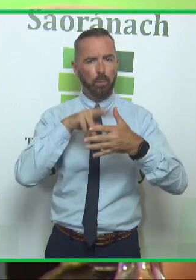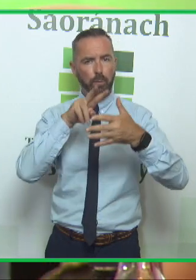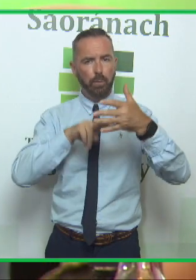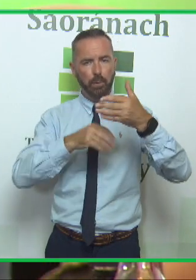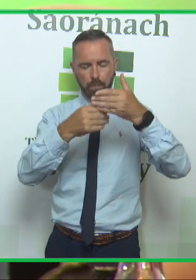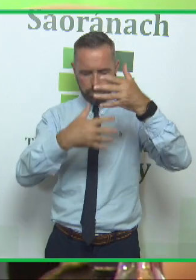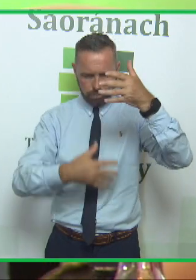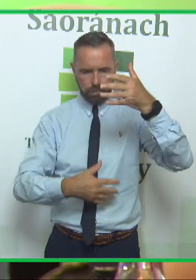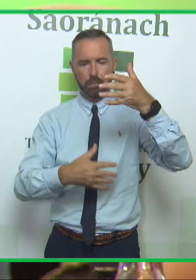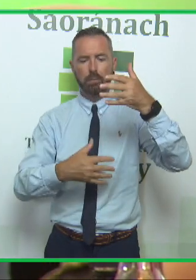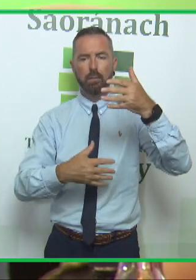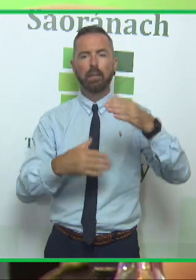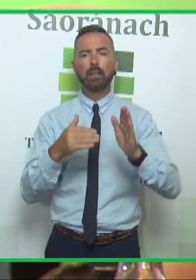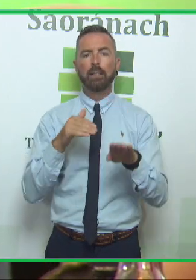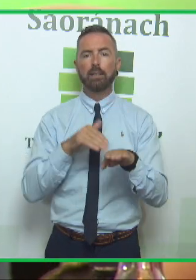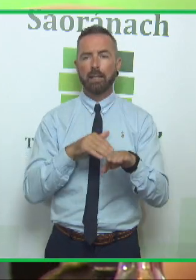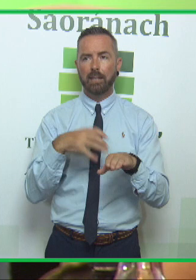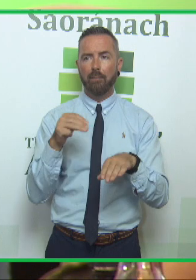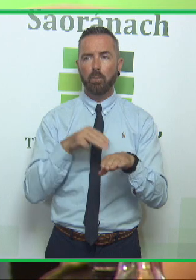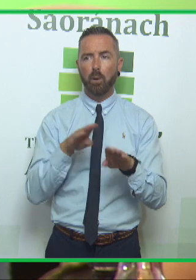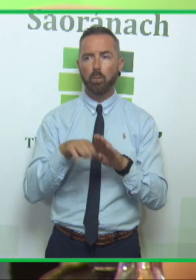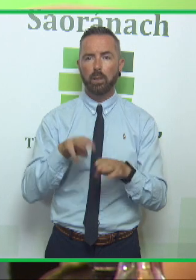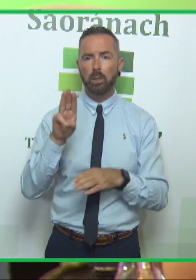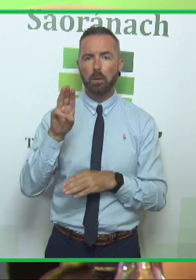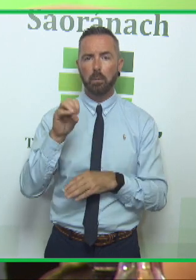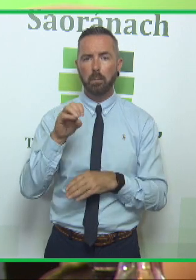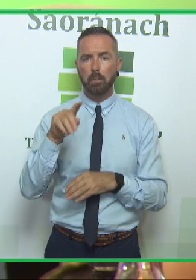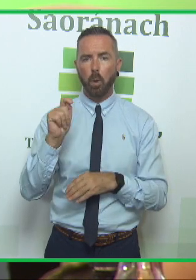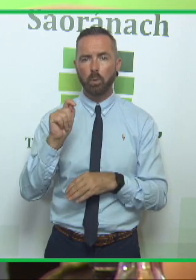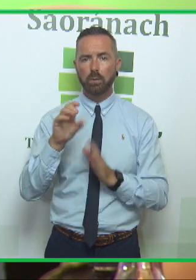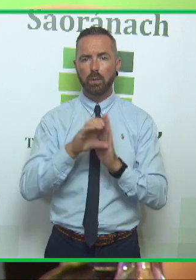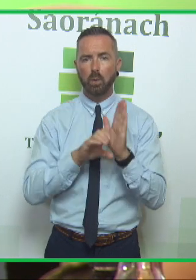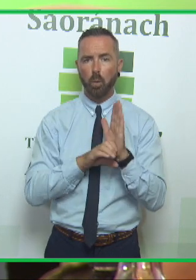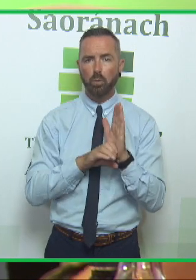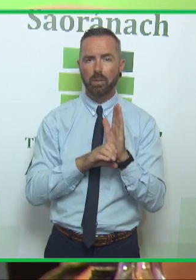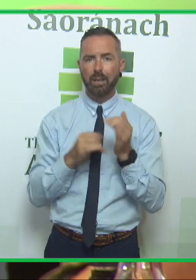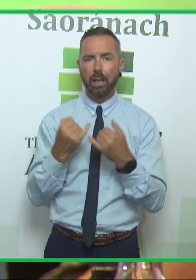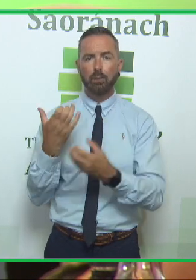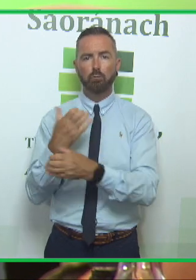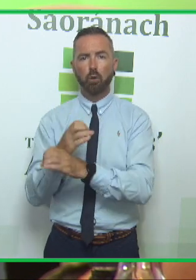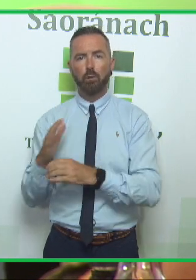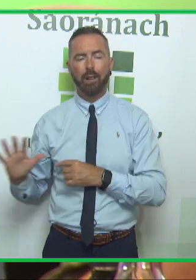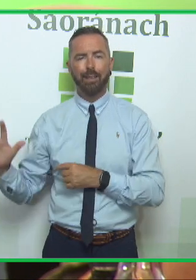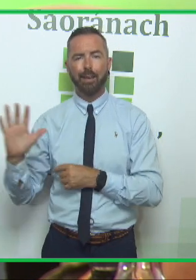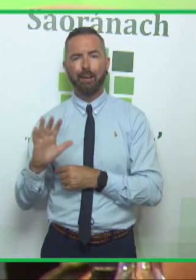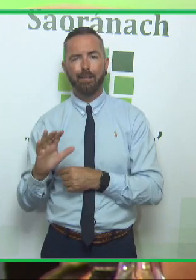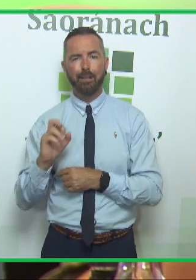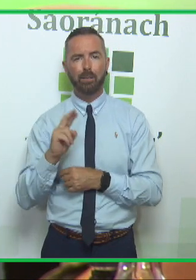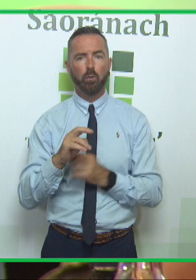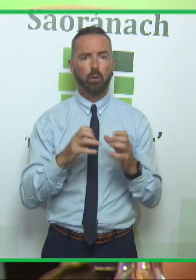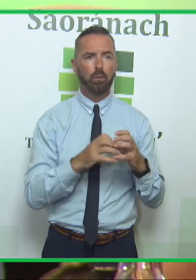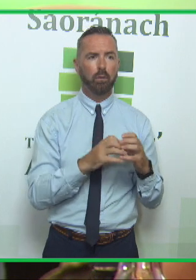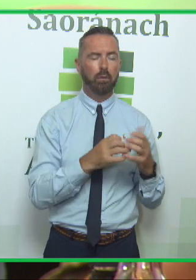there is a postcode issue, as Breed said, in rural areas and outside of the big urban